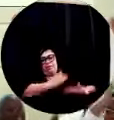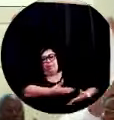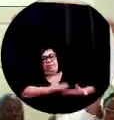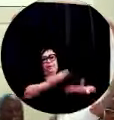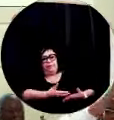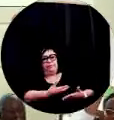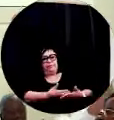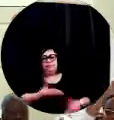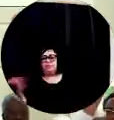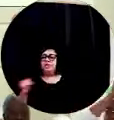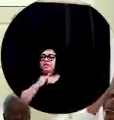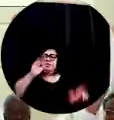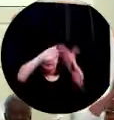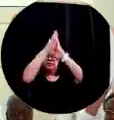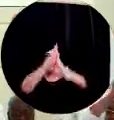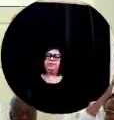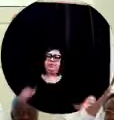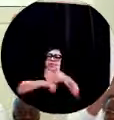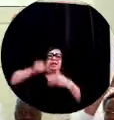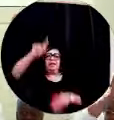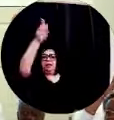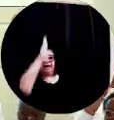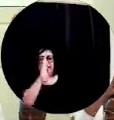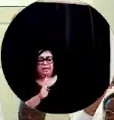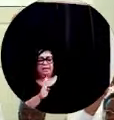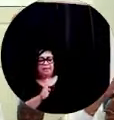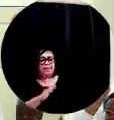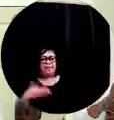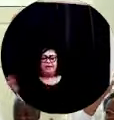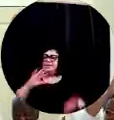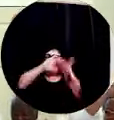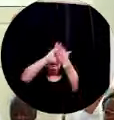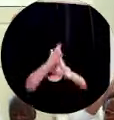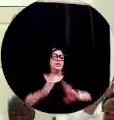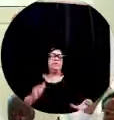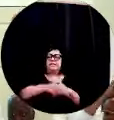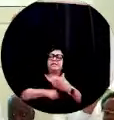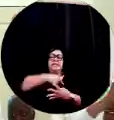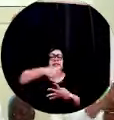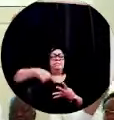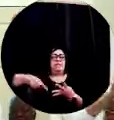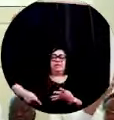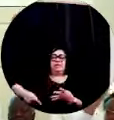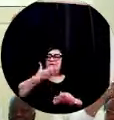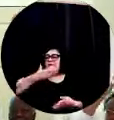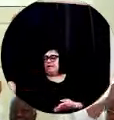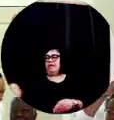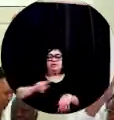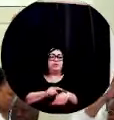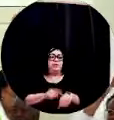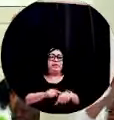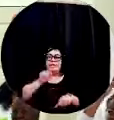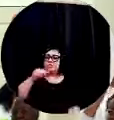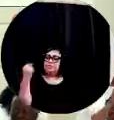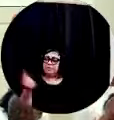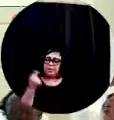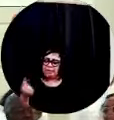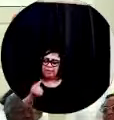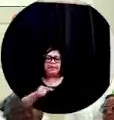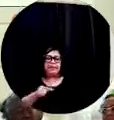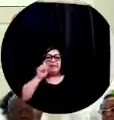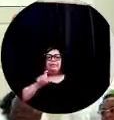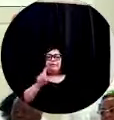There is peace in God. There is peace in the middle of tribulation. All you got to do is say, my